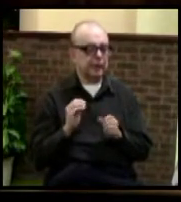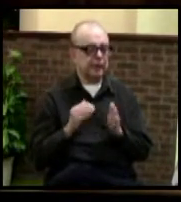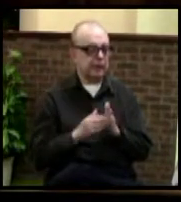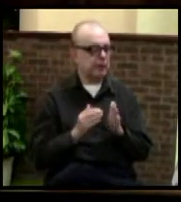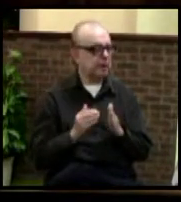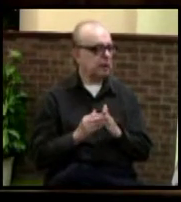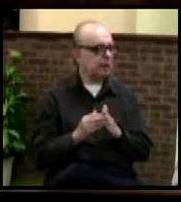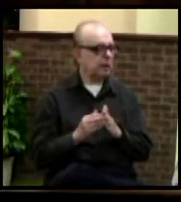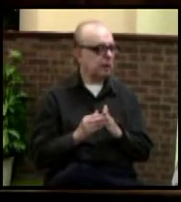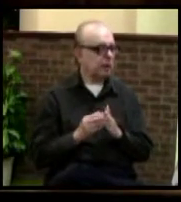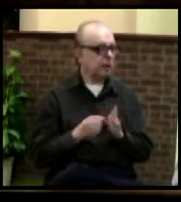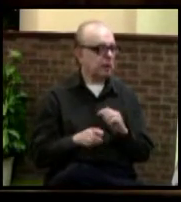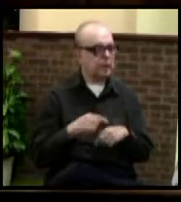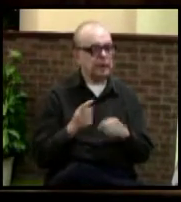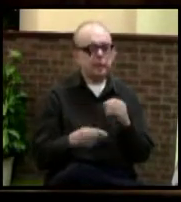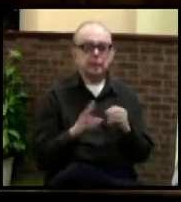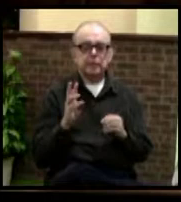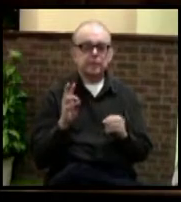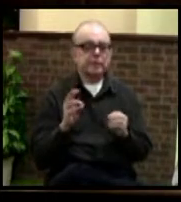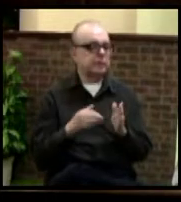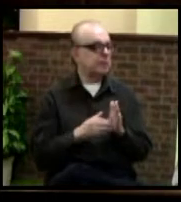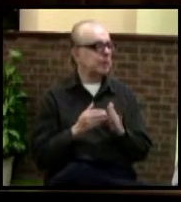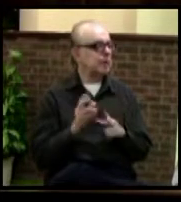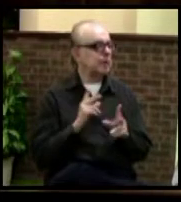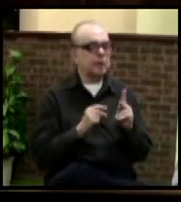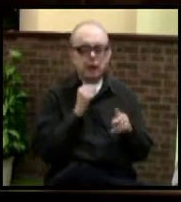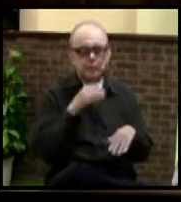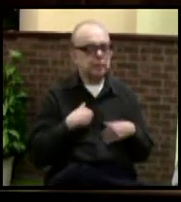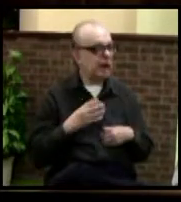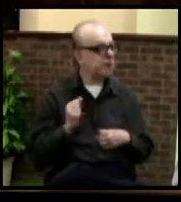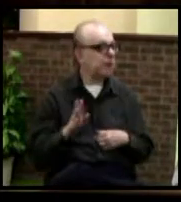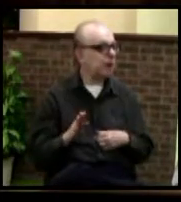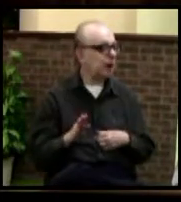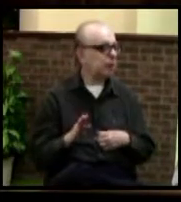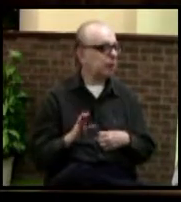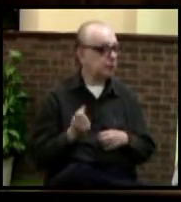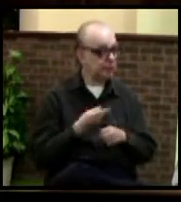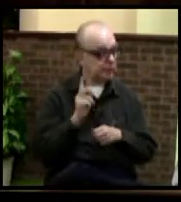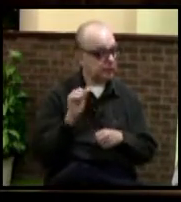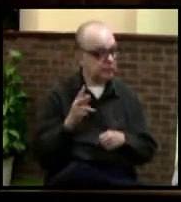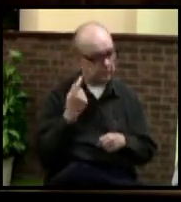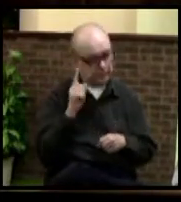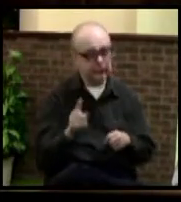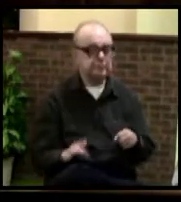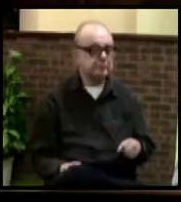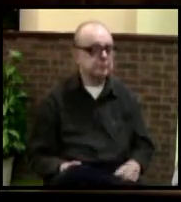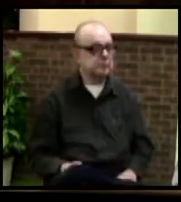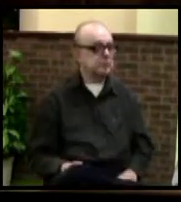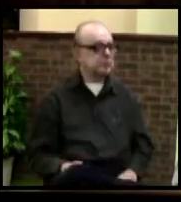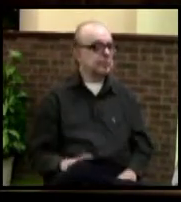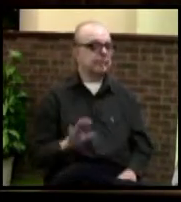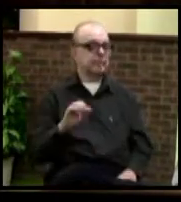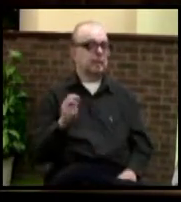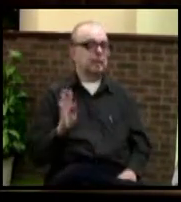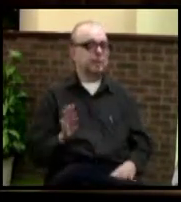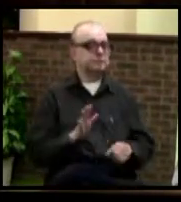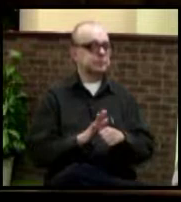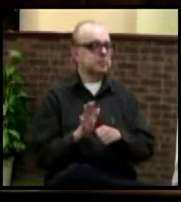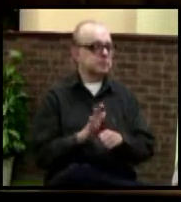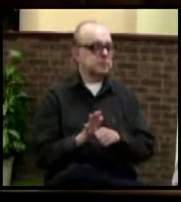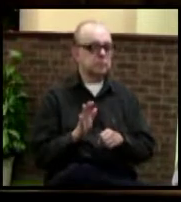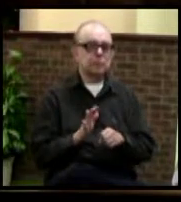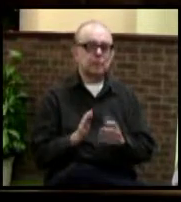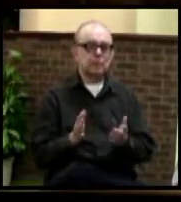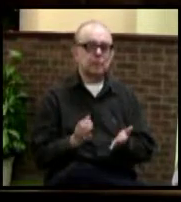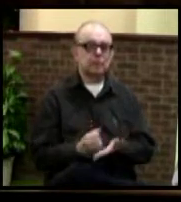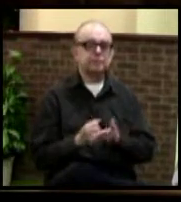Wonderful. What about the other 6 million that don't have a job? Amen. You going to create one for them? Or is the job enough